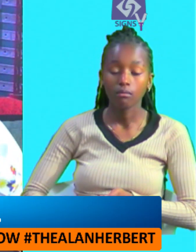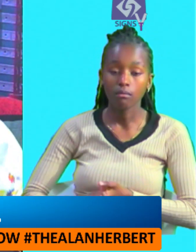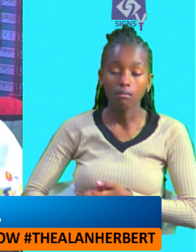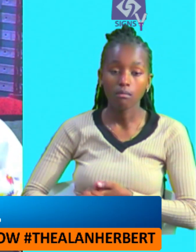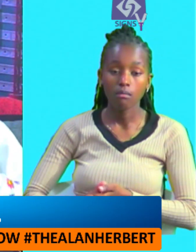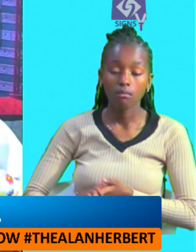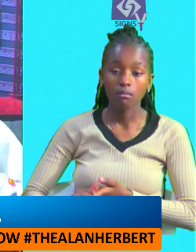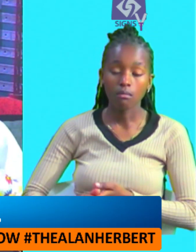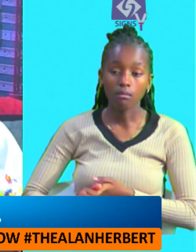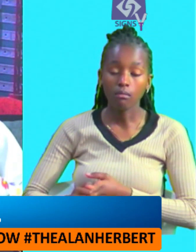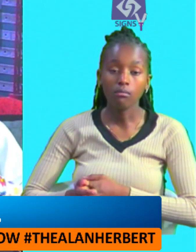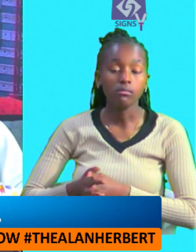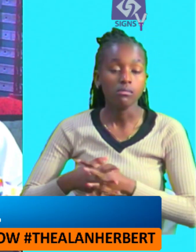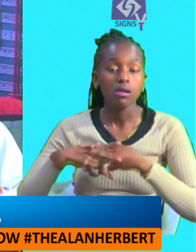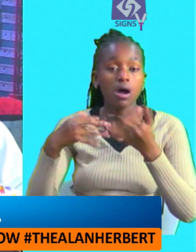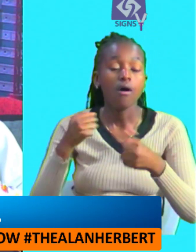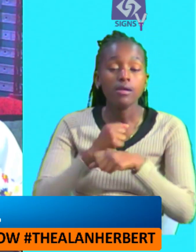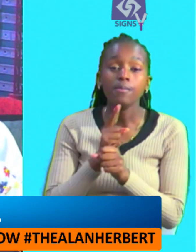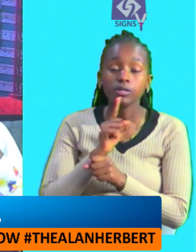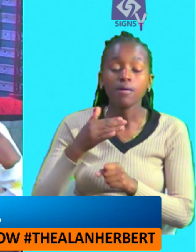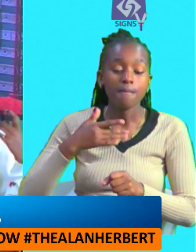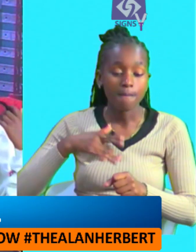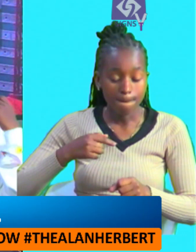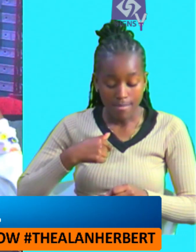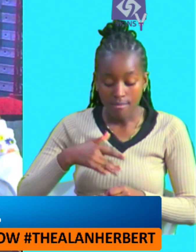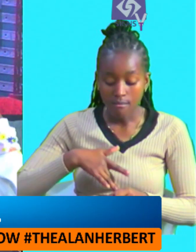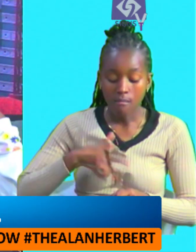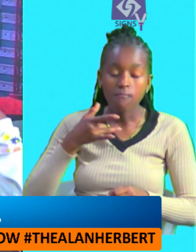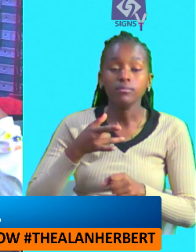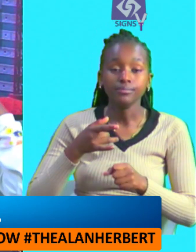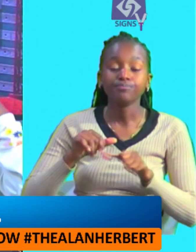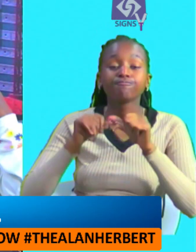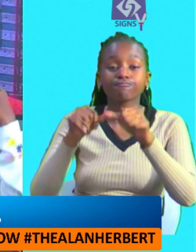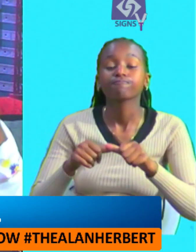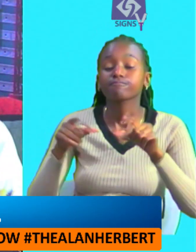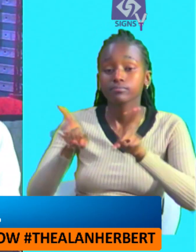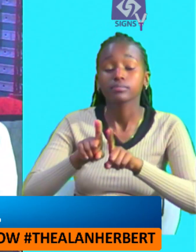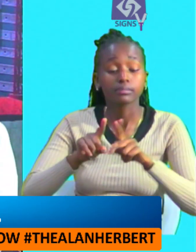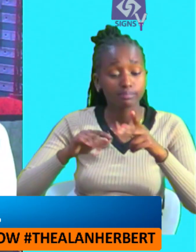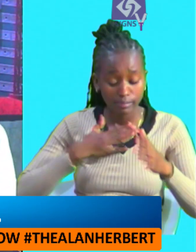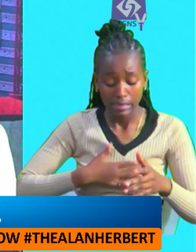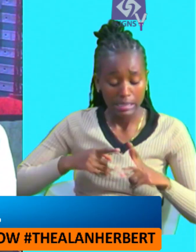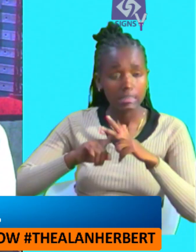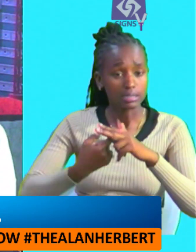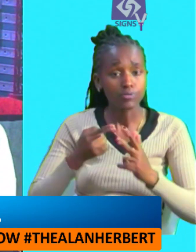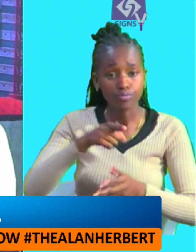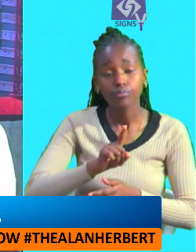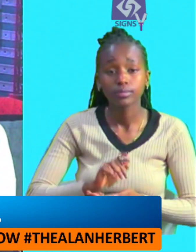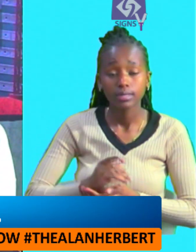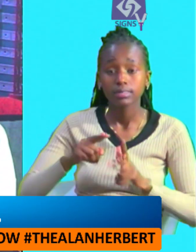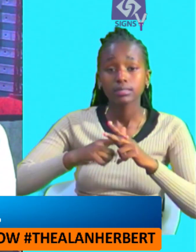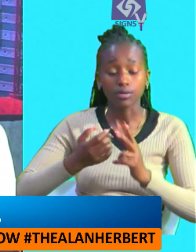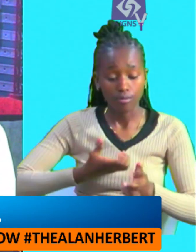good to know, because getting that information is like we have 7 minutes. 7, really? Yes.